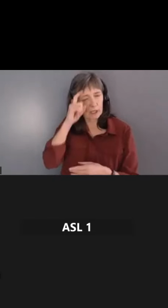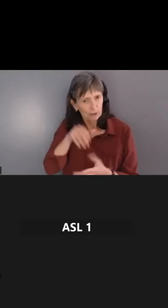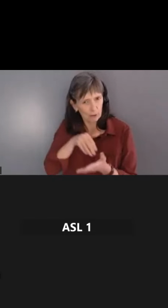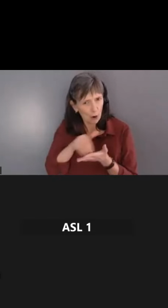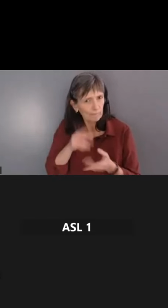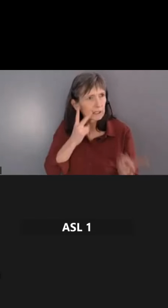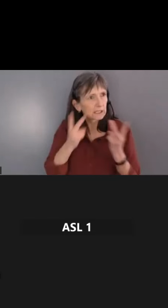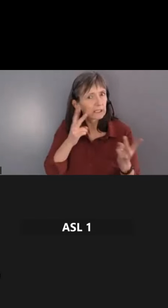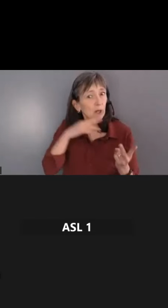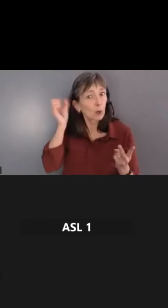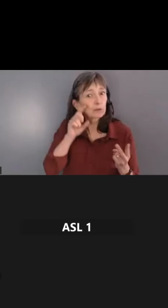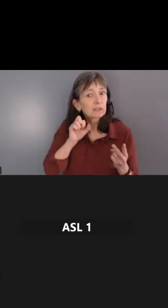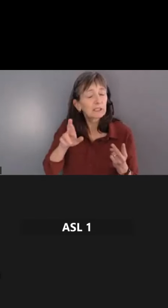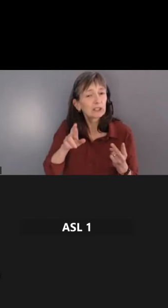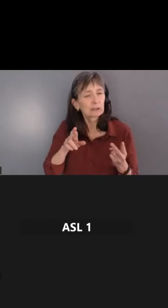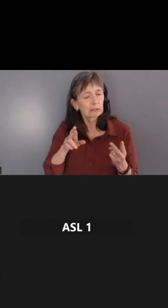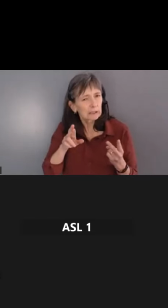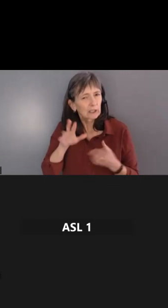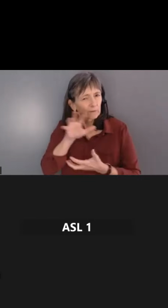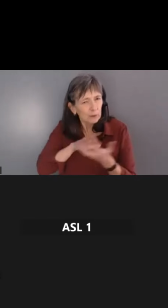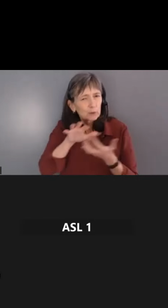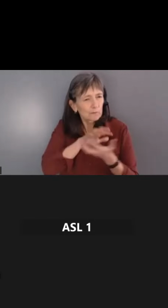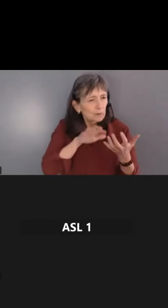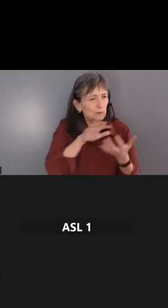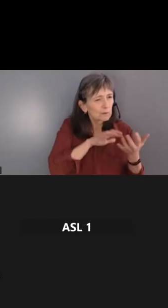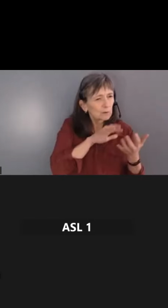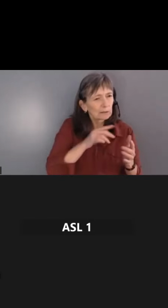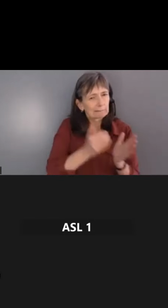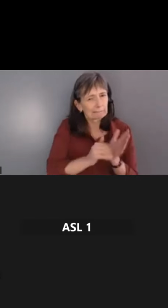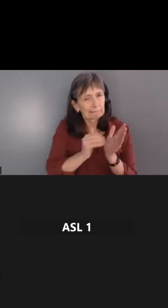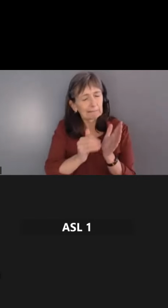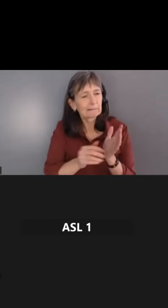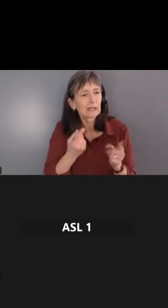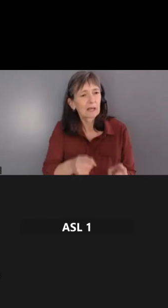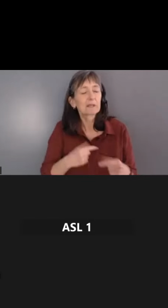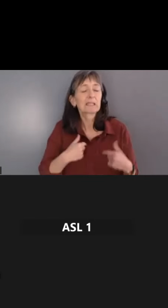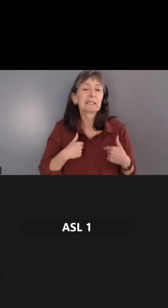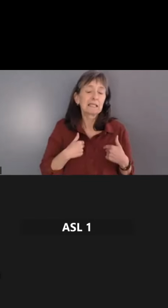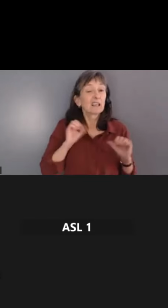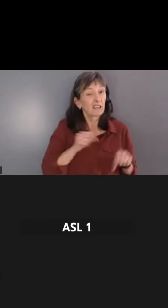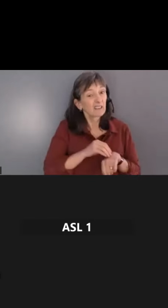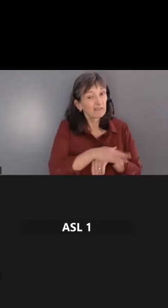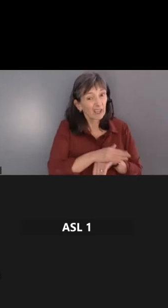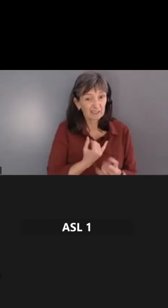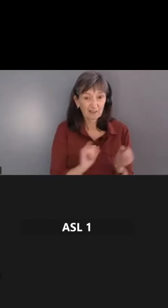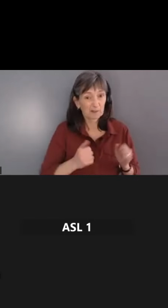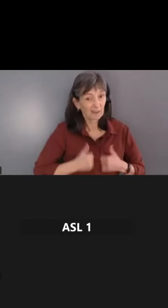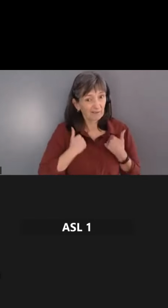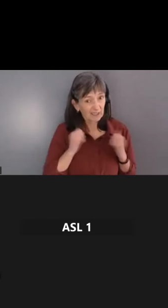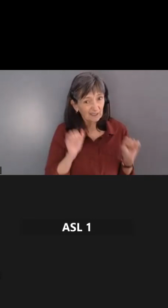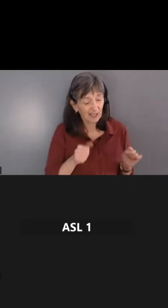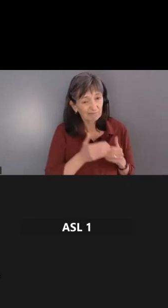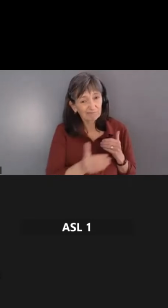older adults and the unique consequences it poses for one's overall health and ability to live independently in later life.